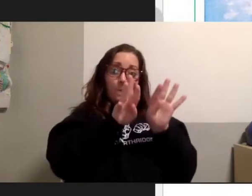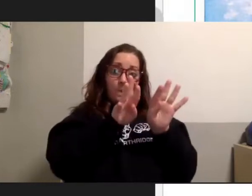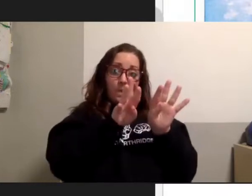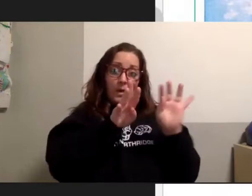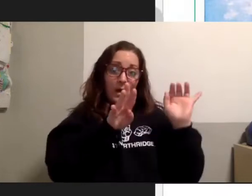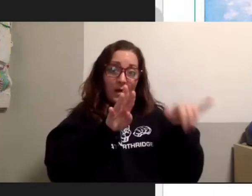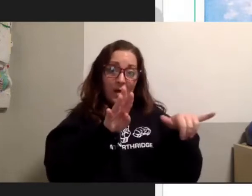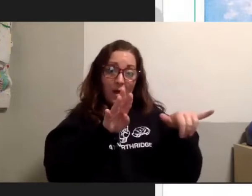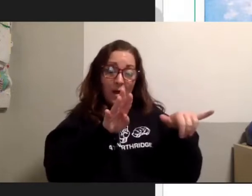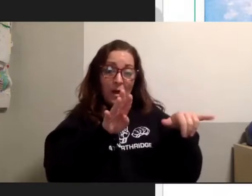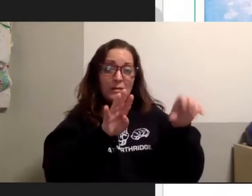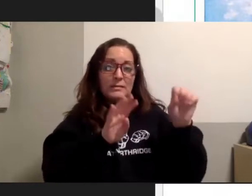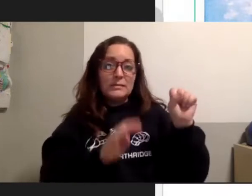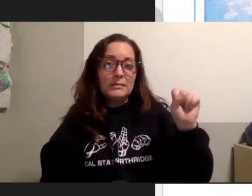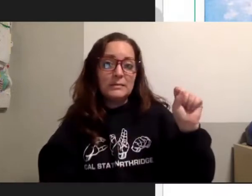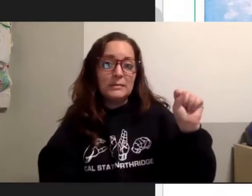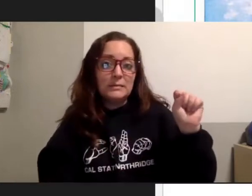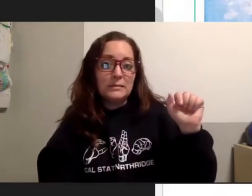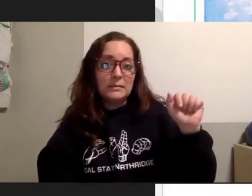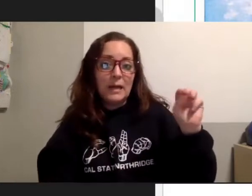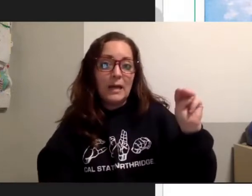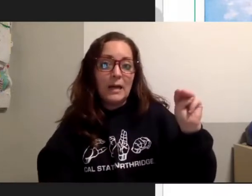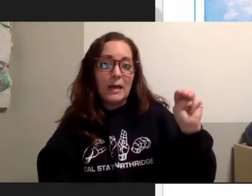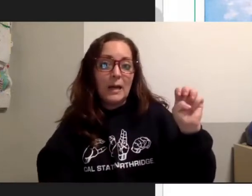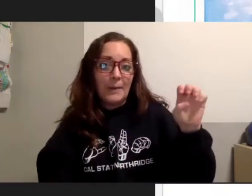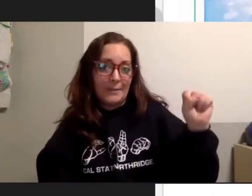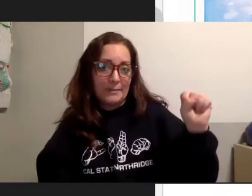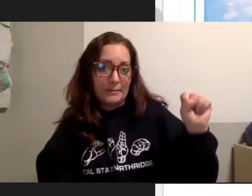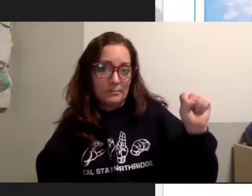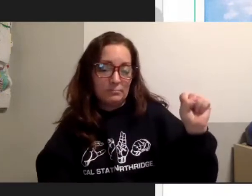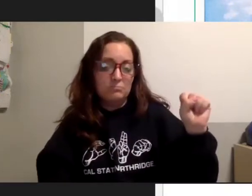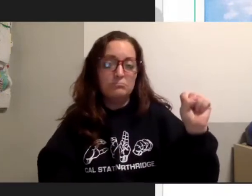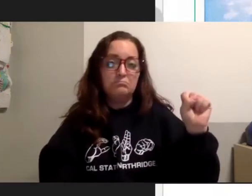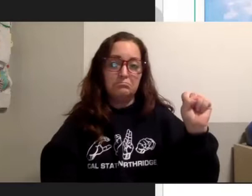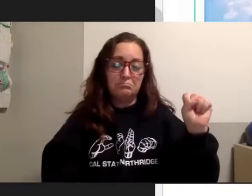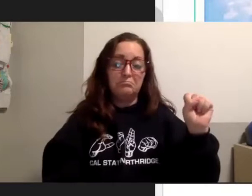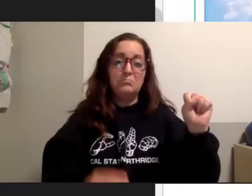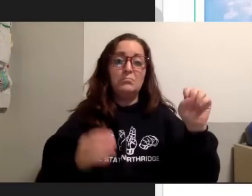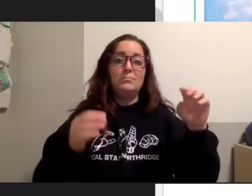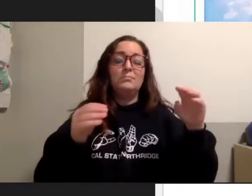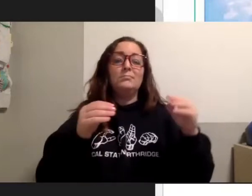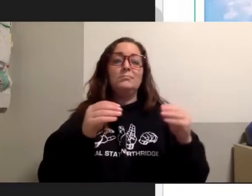There's also some little parts that stick out. Those are called